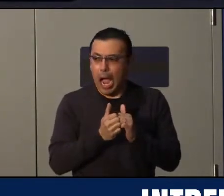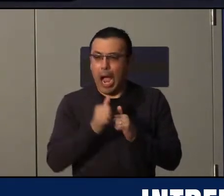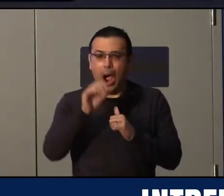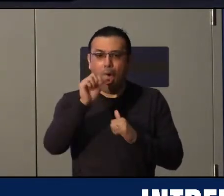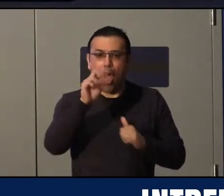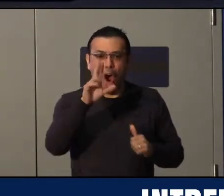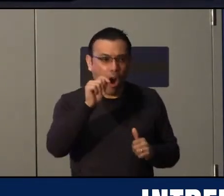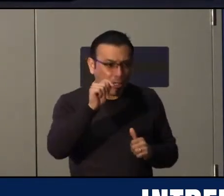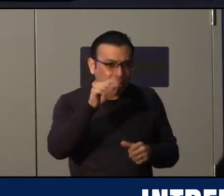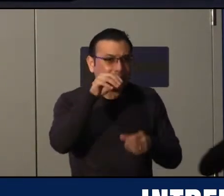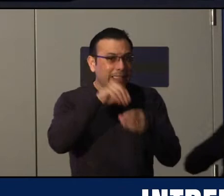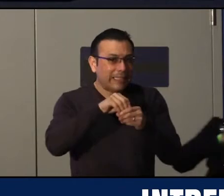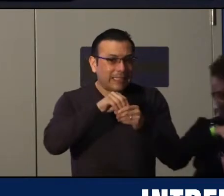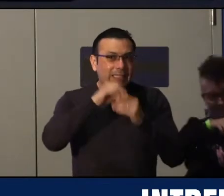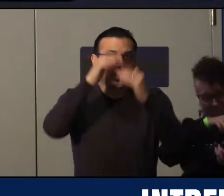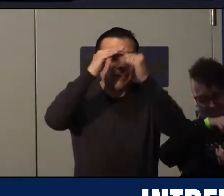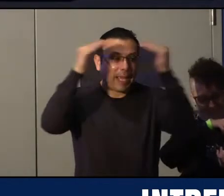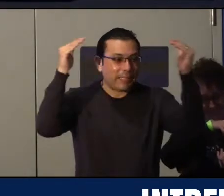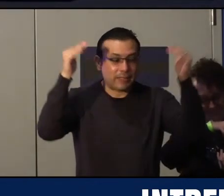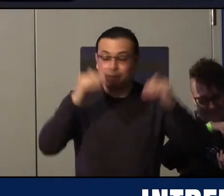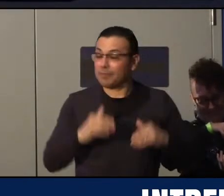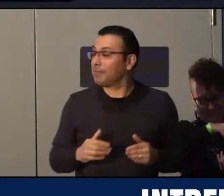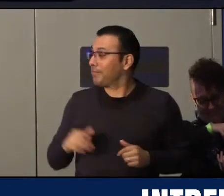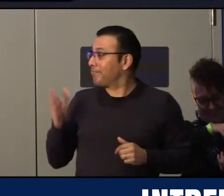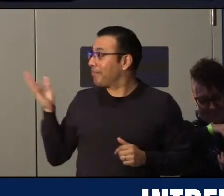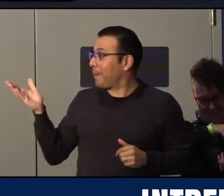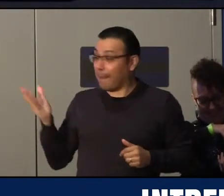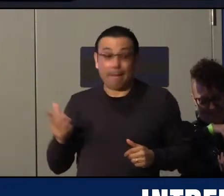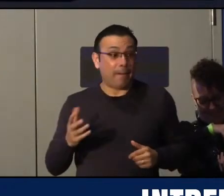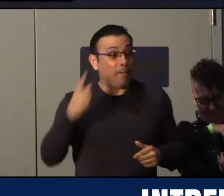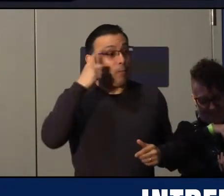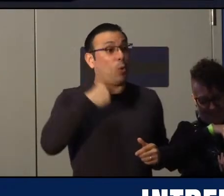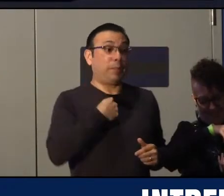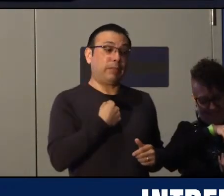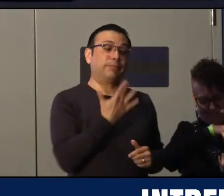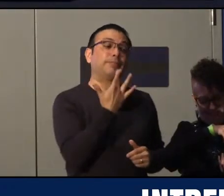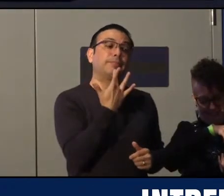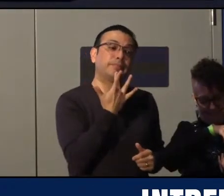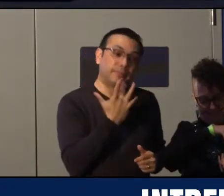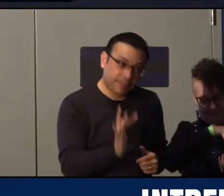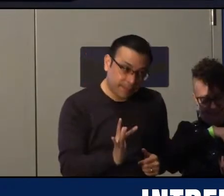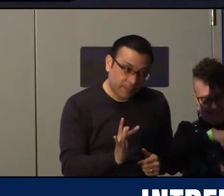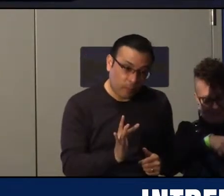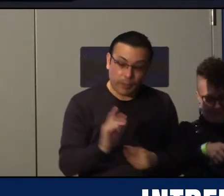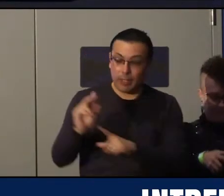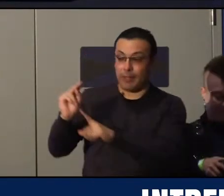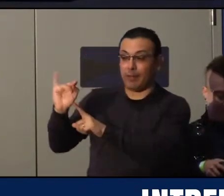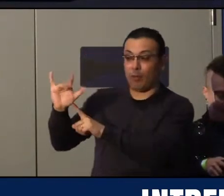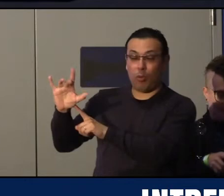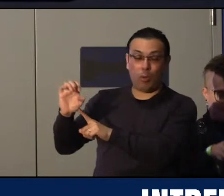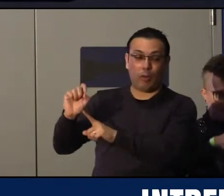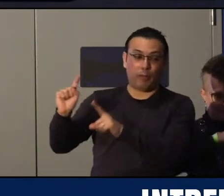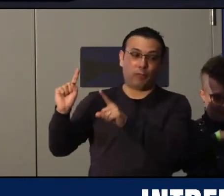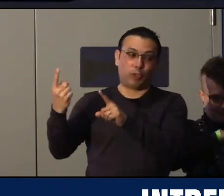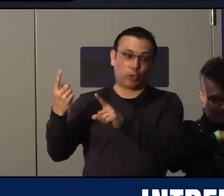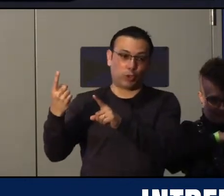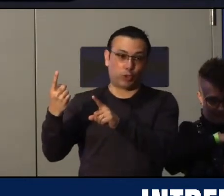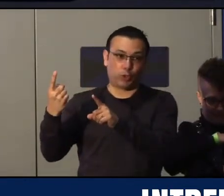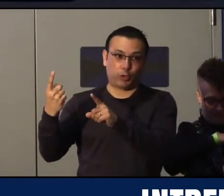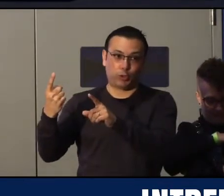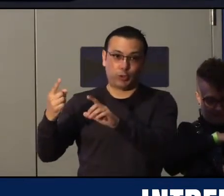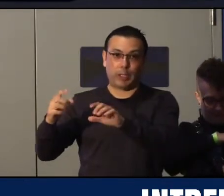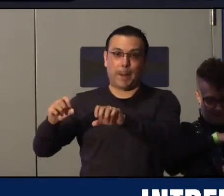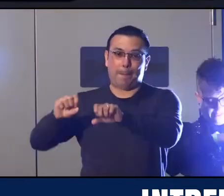For me, I was really lucky again because Nicole had led the way, and what the key is that you don't want things